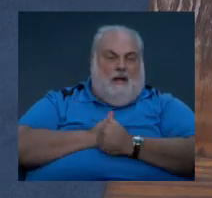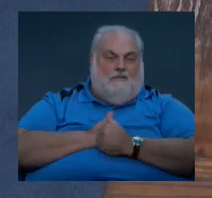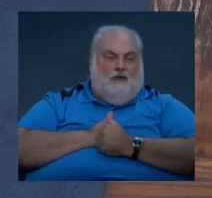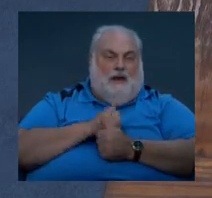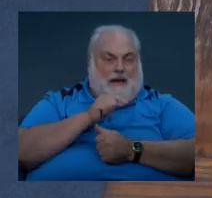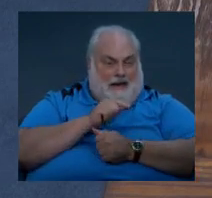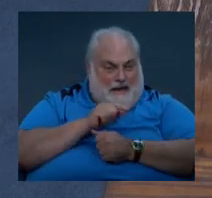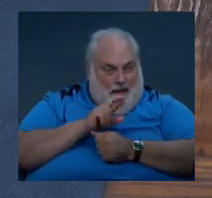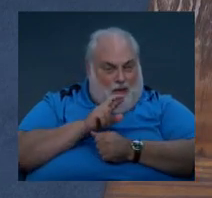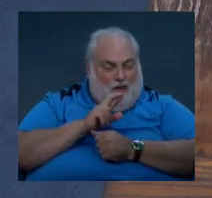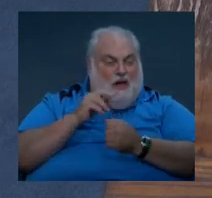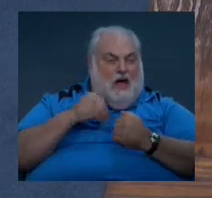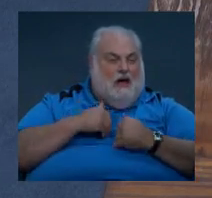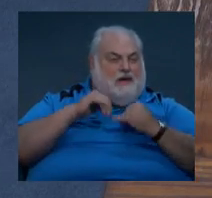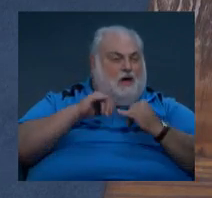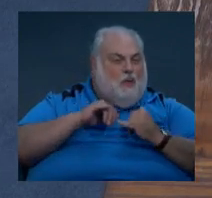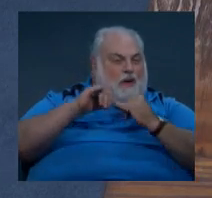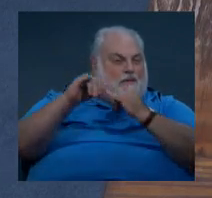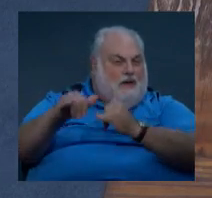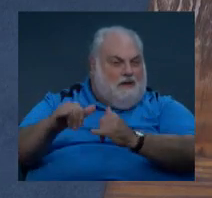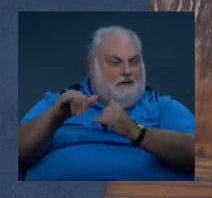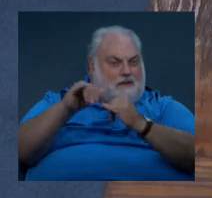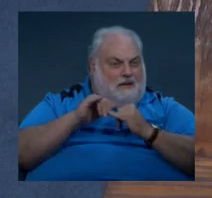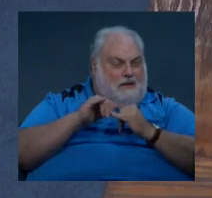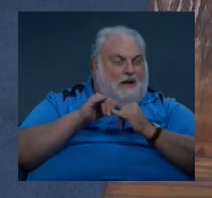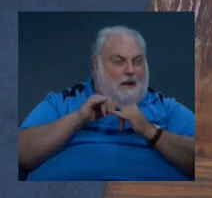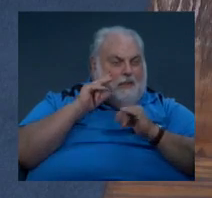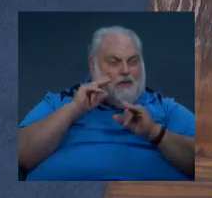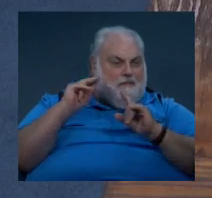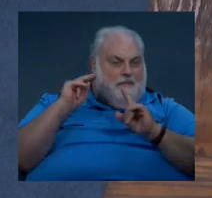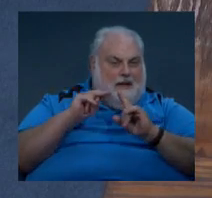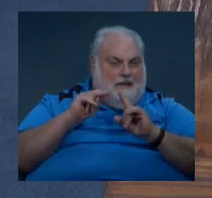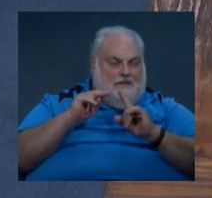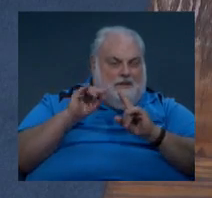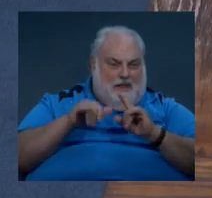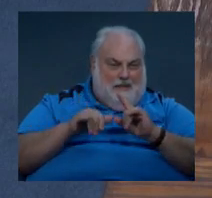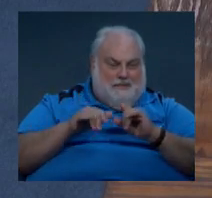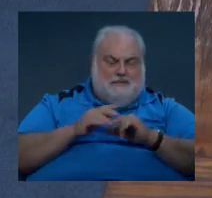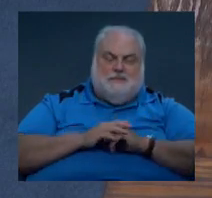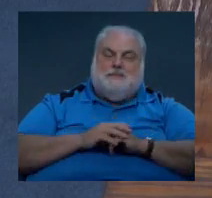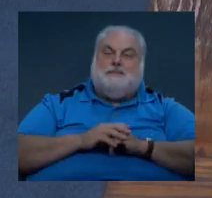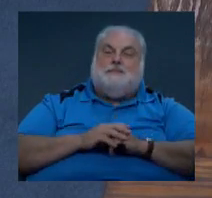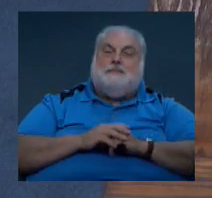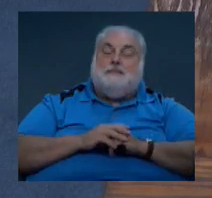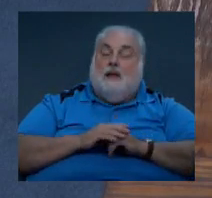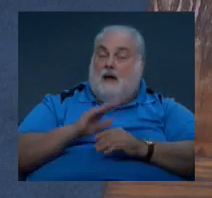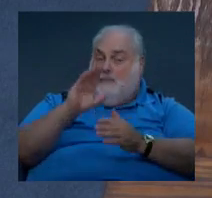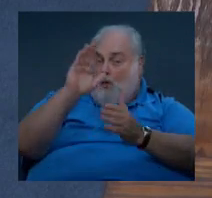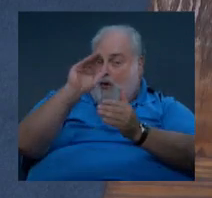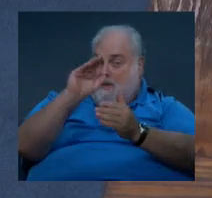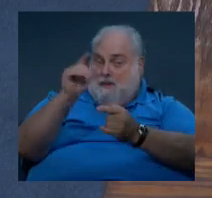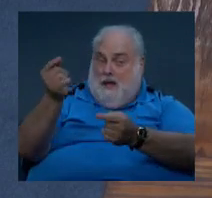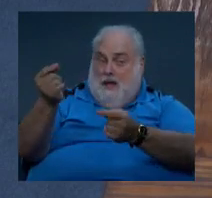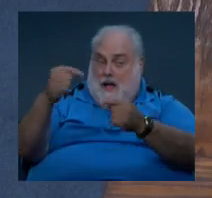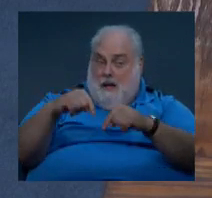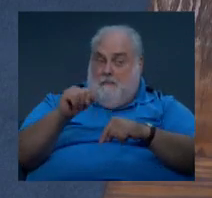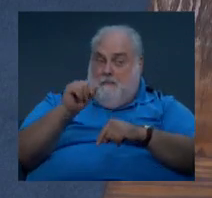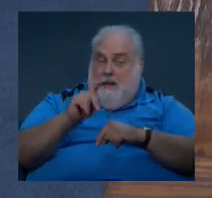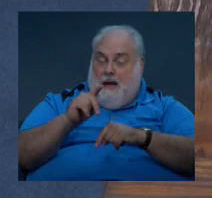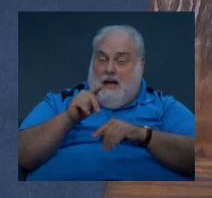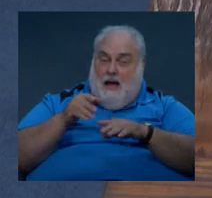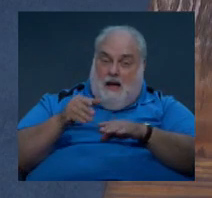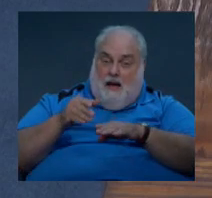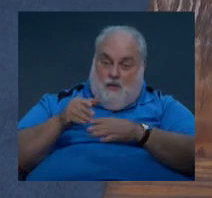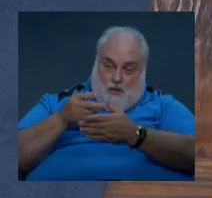to have an equivalent aspect to that as well. I'm hoping to return to Little Rock after I